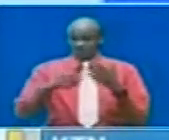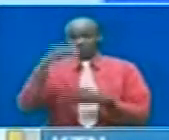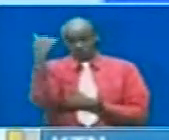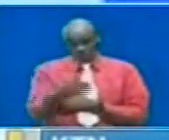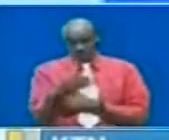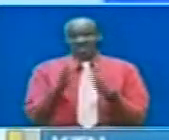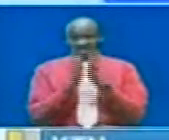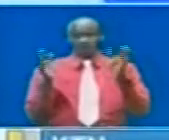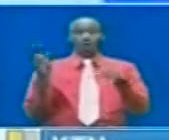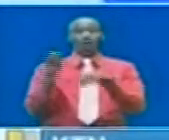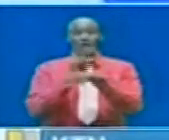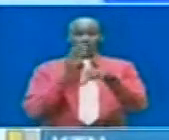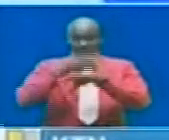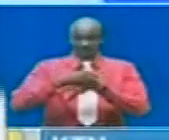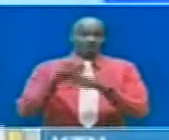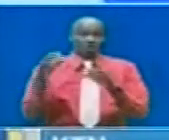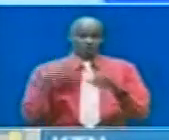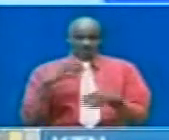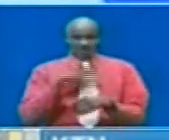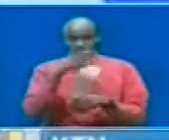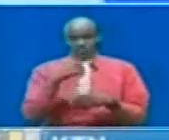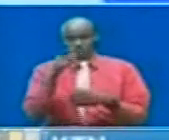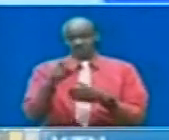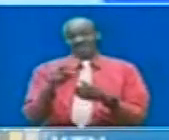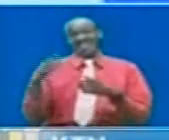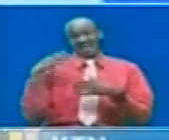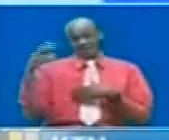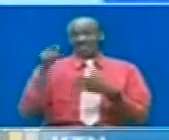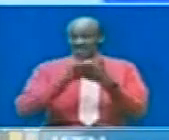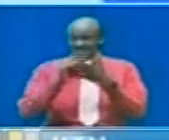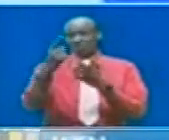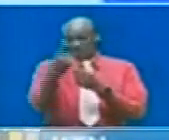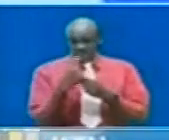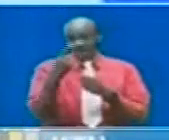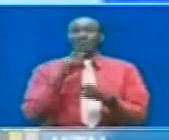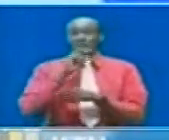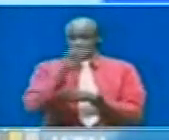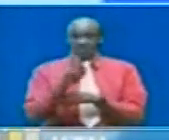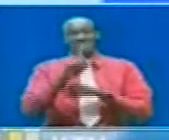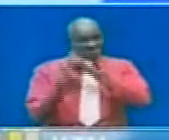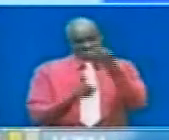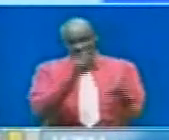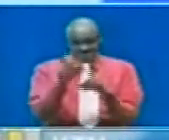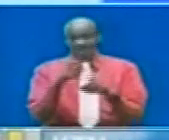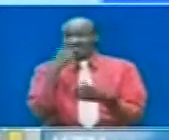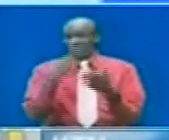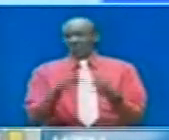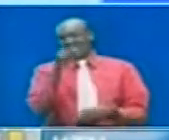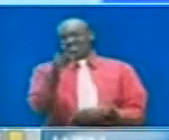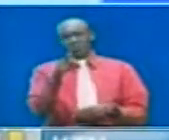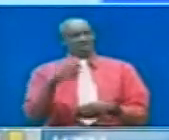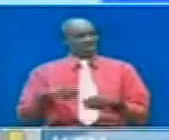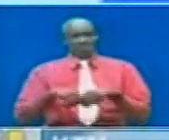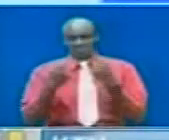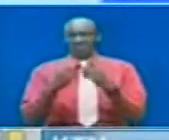the General Oversight Committee, which was to grill Cabinet Secretaries every Tuesday. The legislators have termed the move as a breach